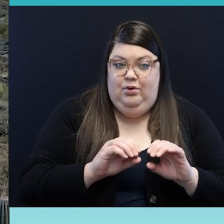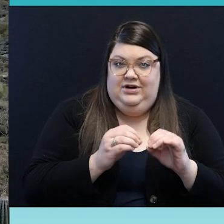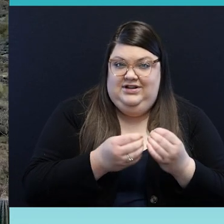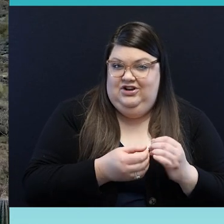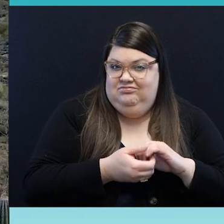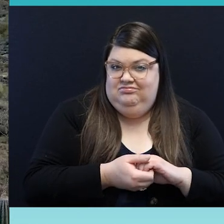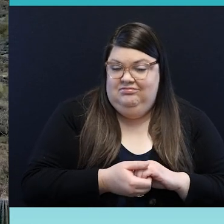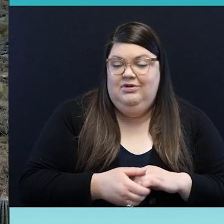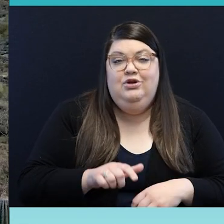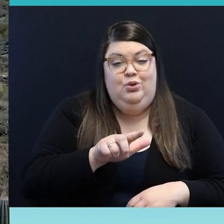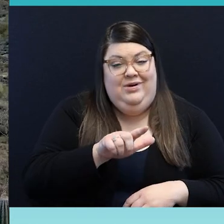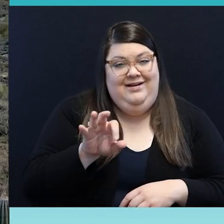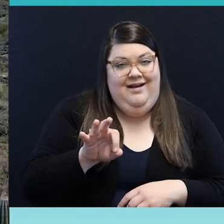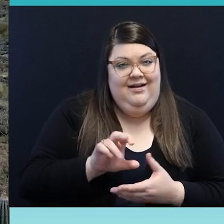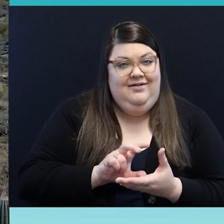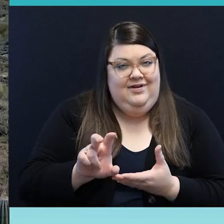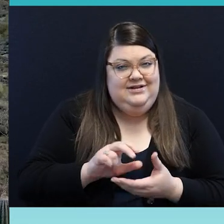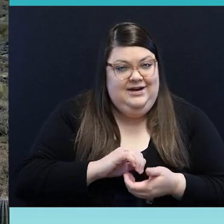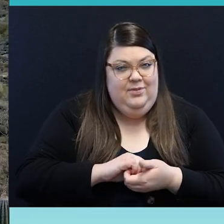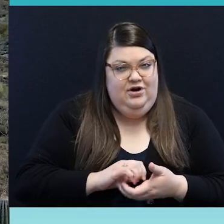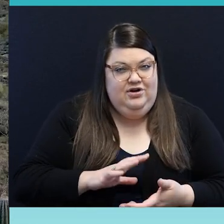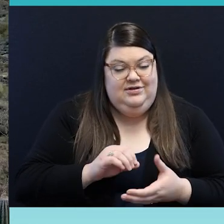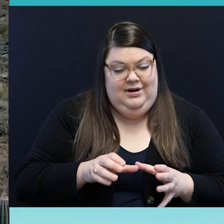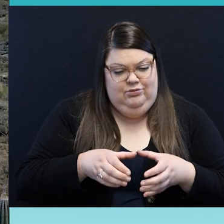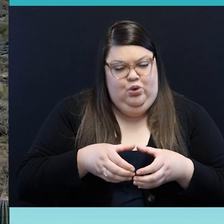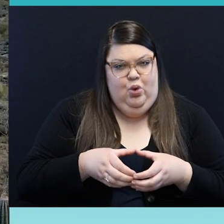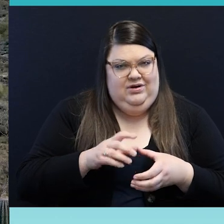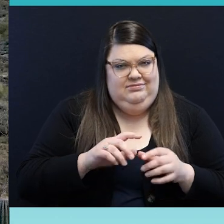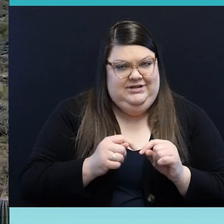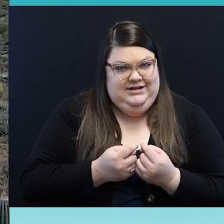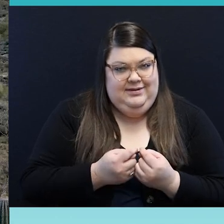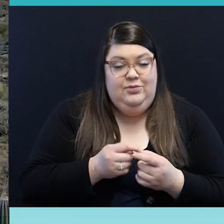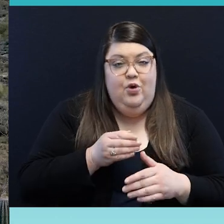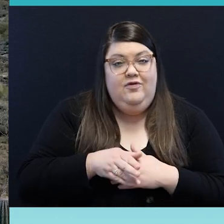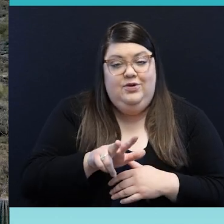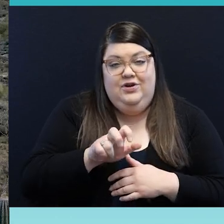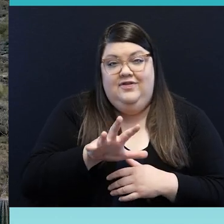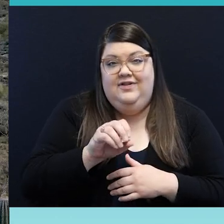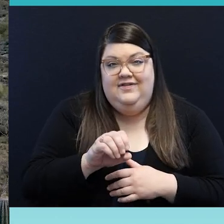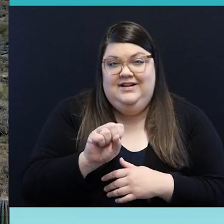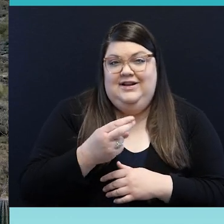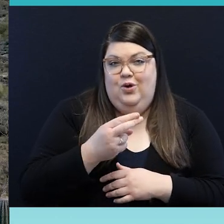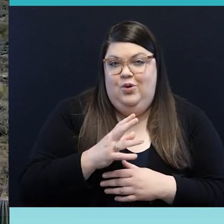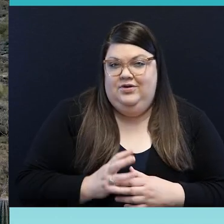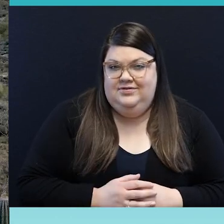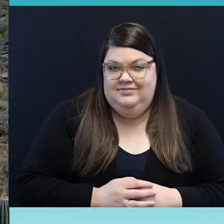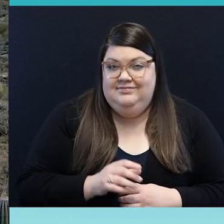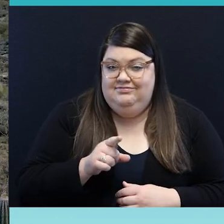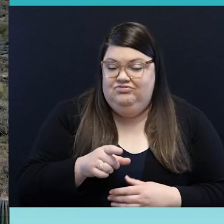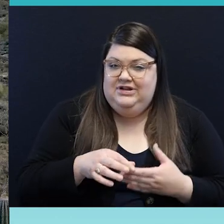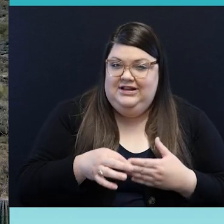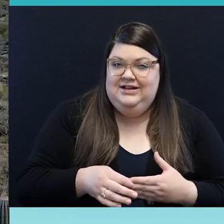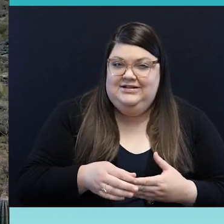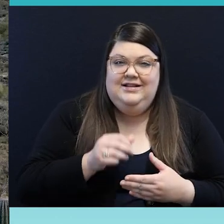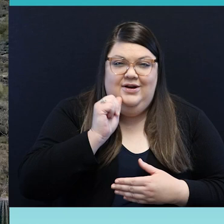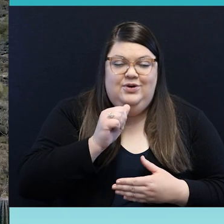29 investing partners, a core infrastructure team, and over 350 stakeholders. Sarah leads the Arizona